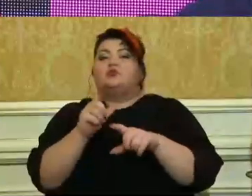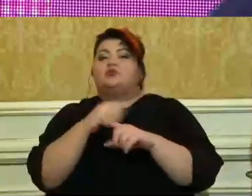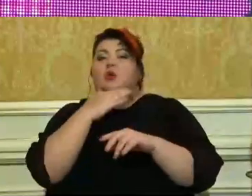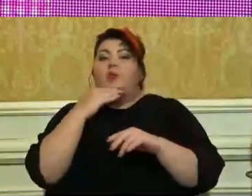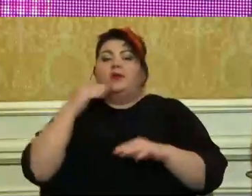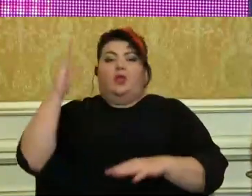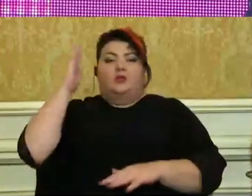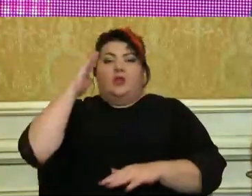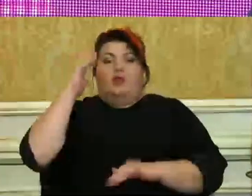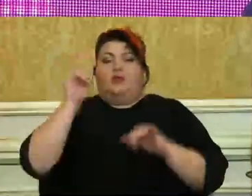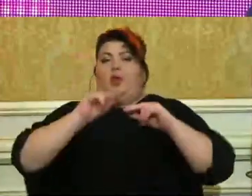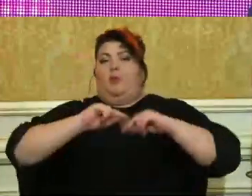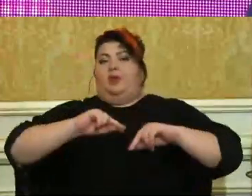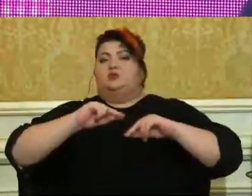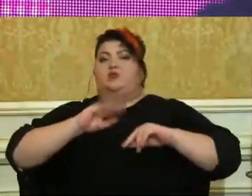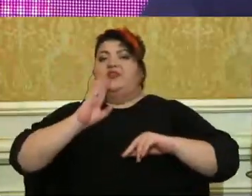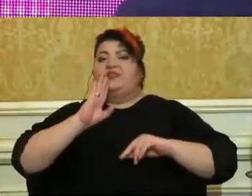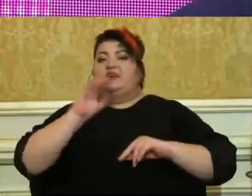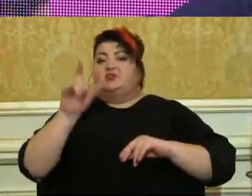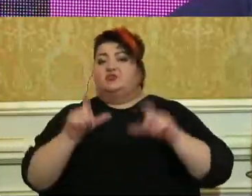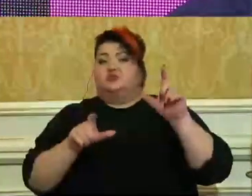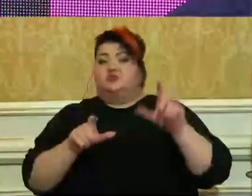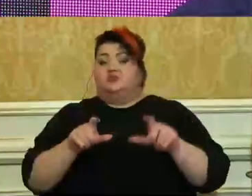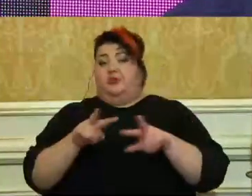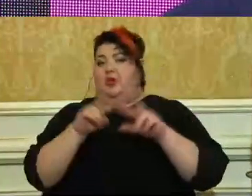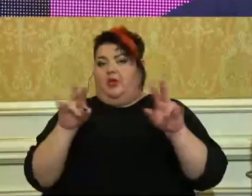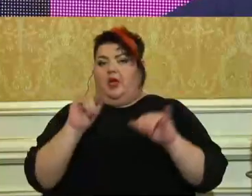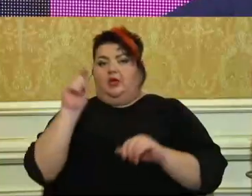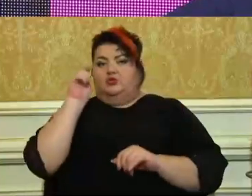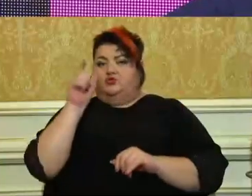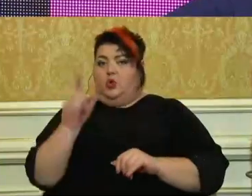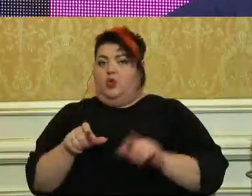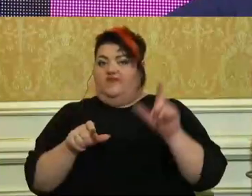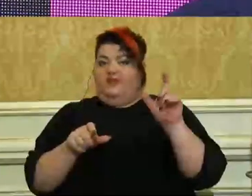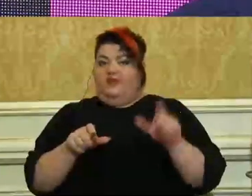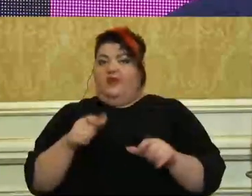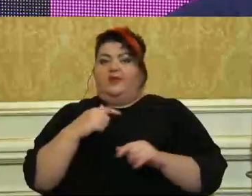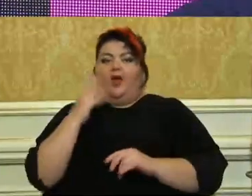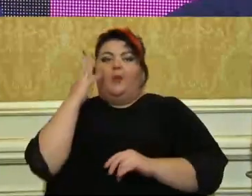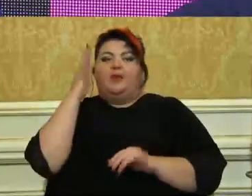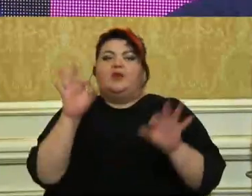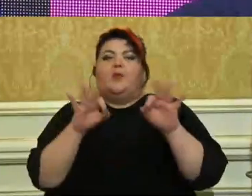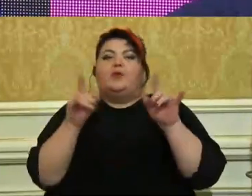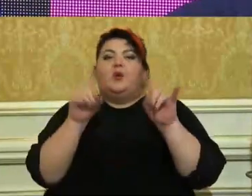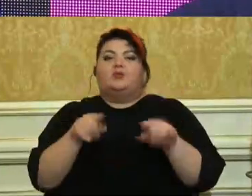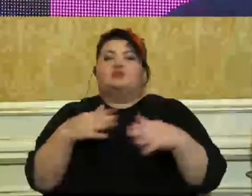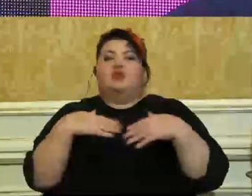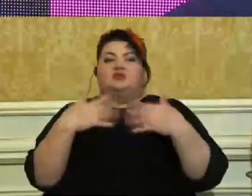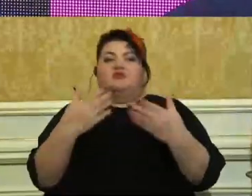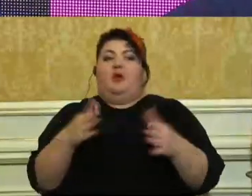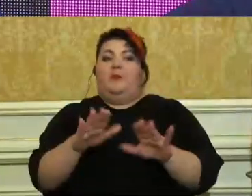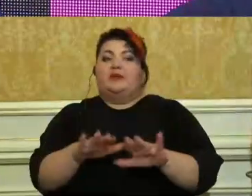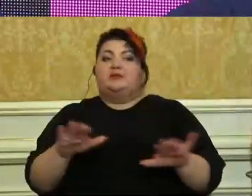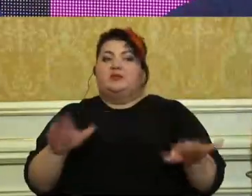found it because of that great number of very talented and very hardworking women. And my dream is